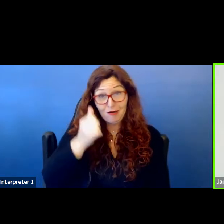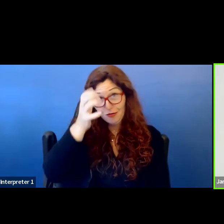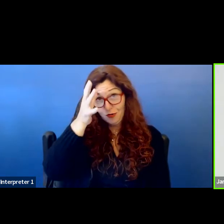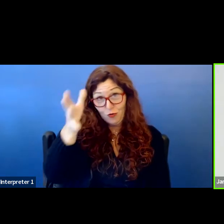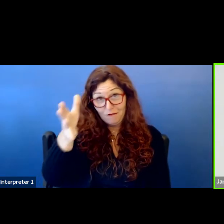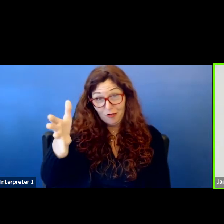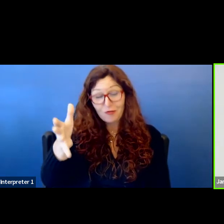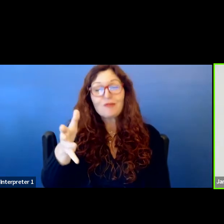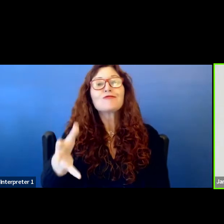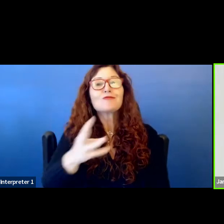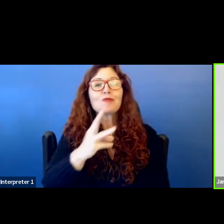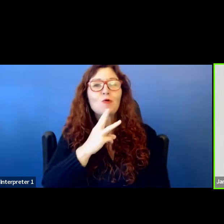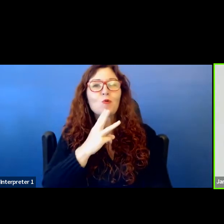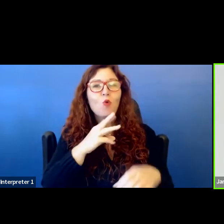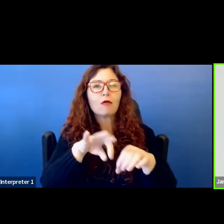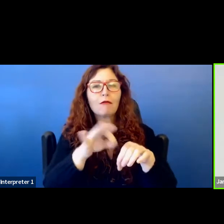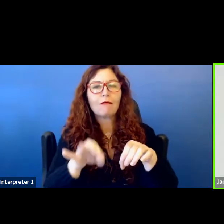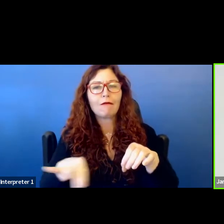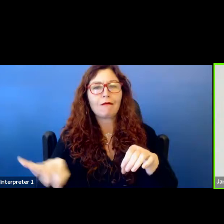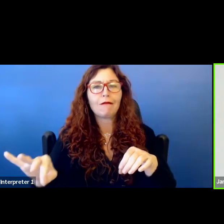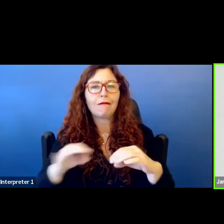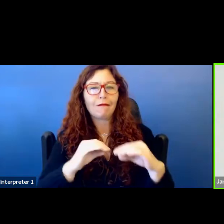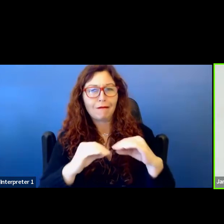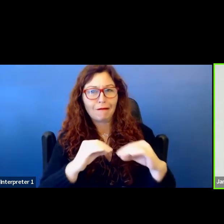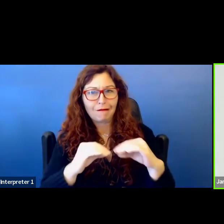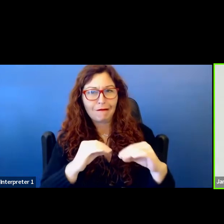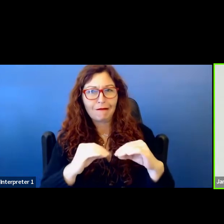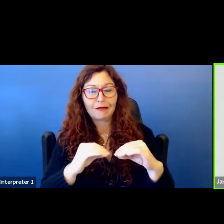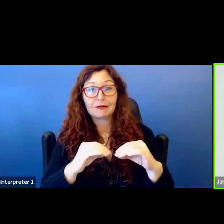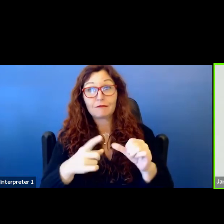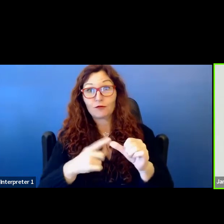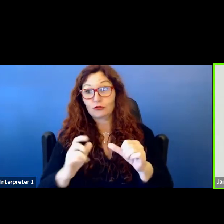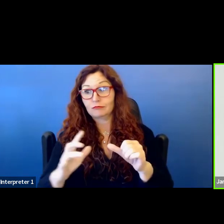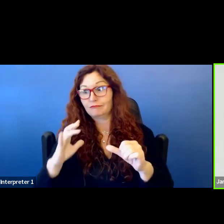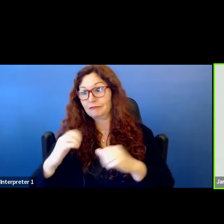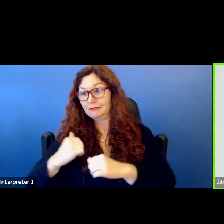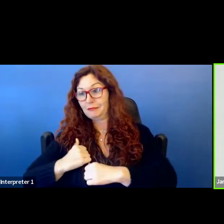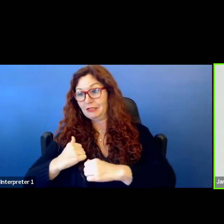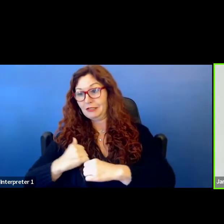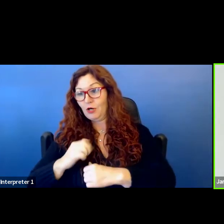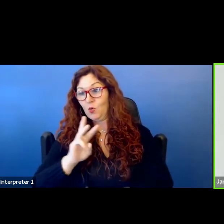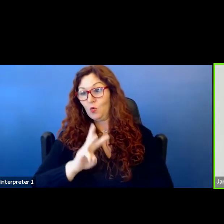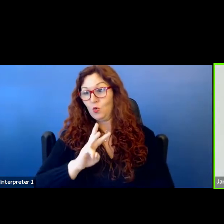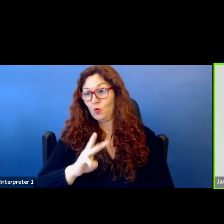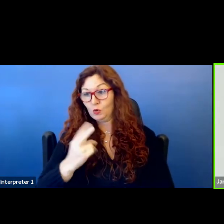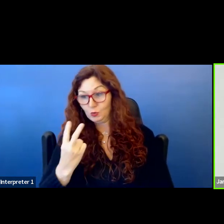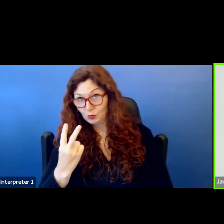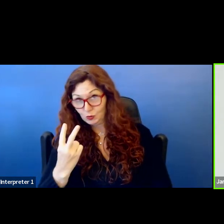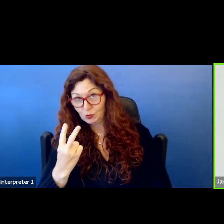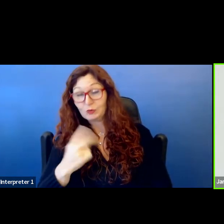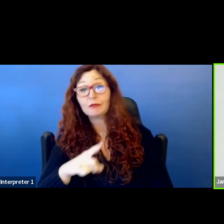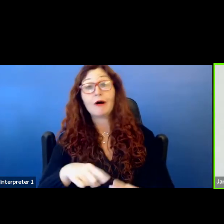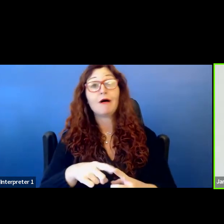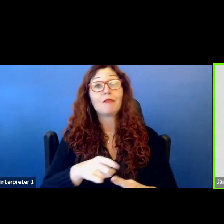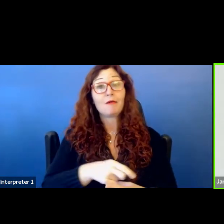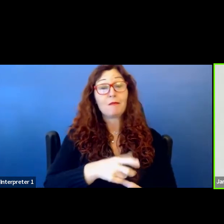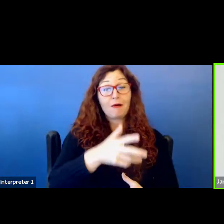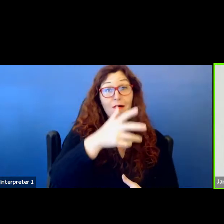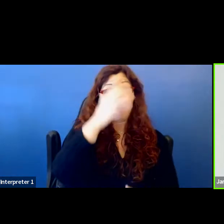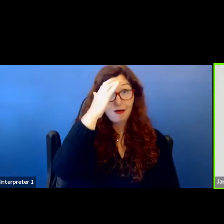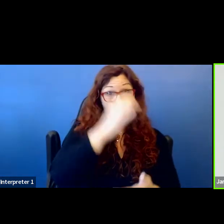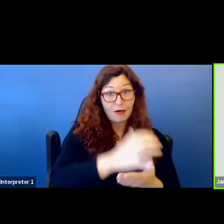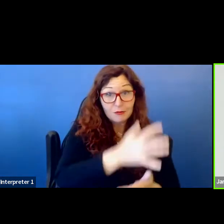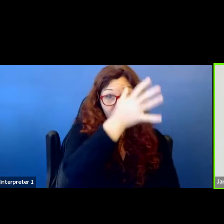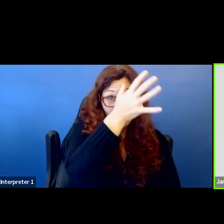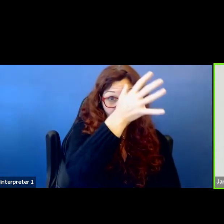plumber after he served his country in world war ii and my father-in-law actually owned a construction business um he